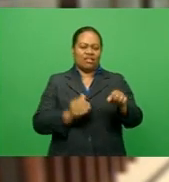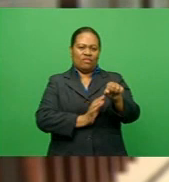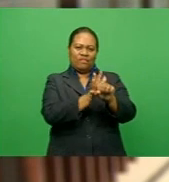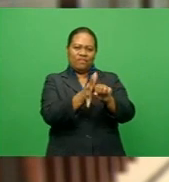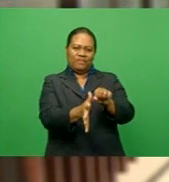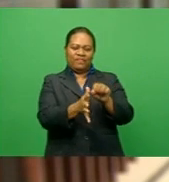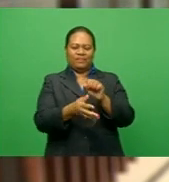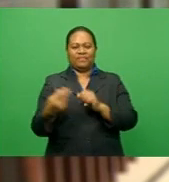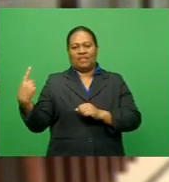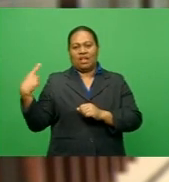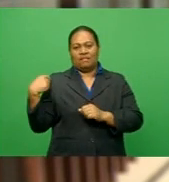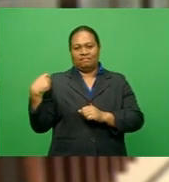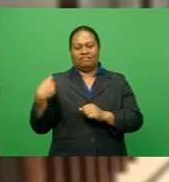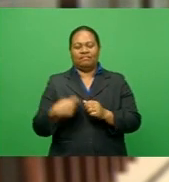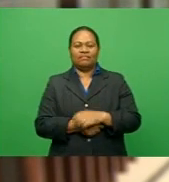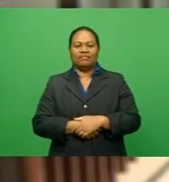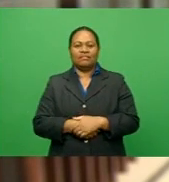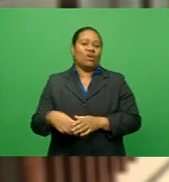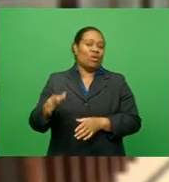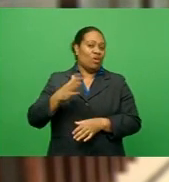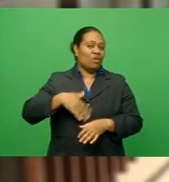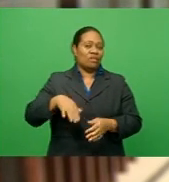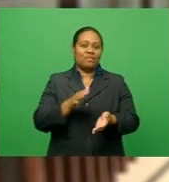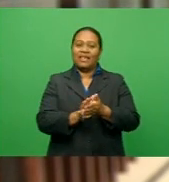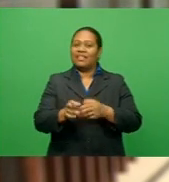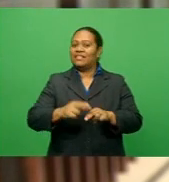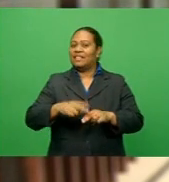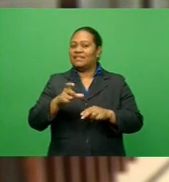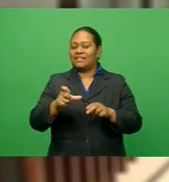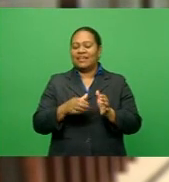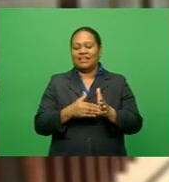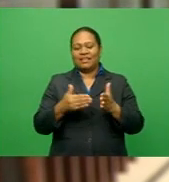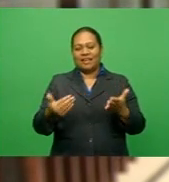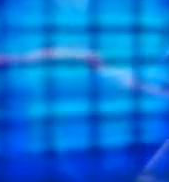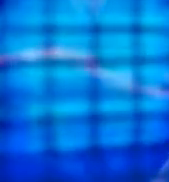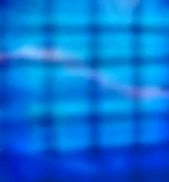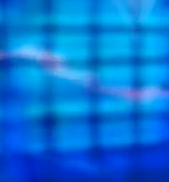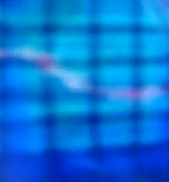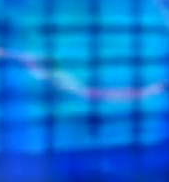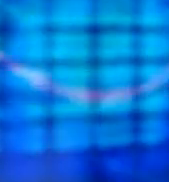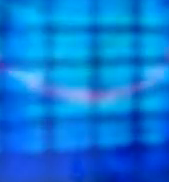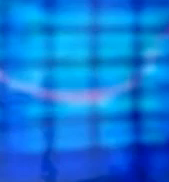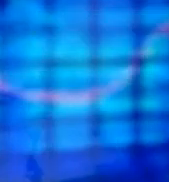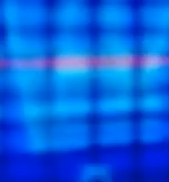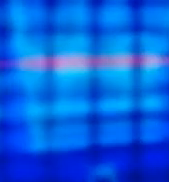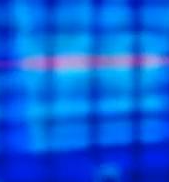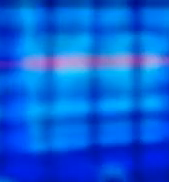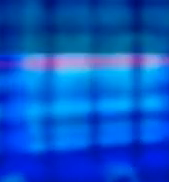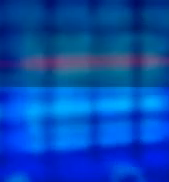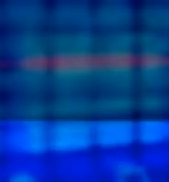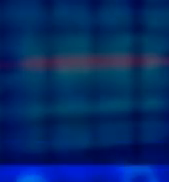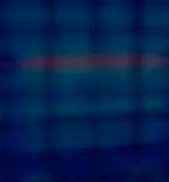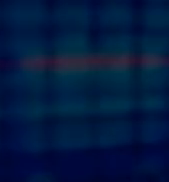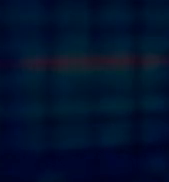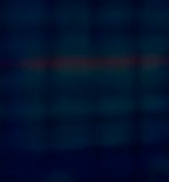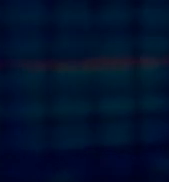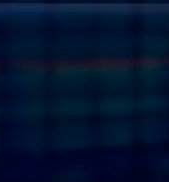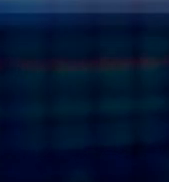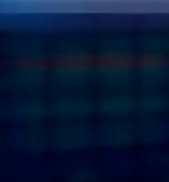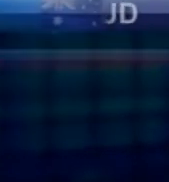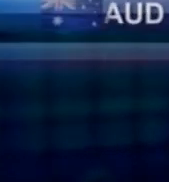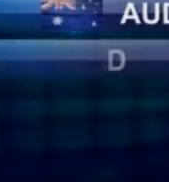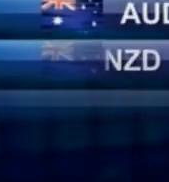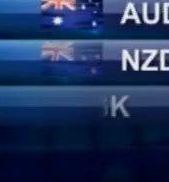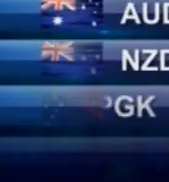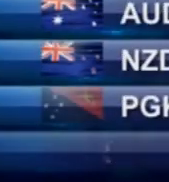coronavirus vaccine. That's all from HFC Bank for now. Vinaka. Thanks, Sinifia. Here are the local exchange rates